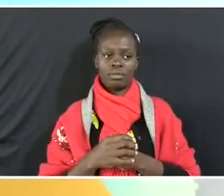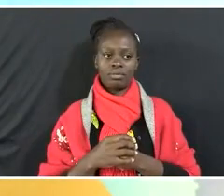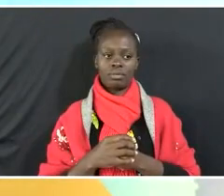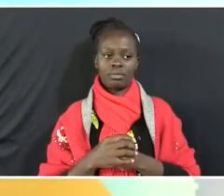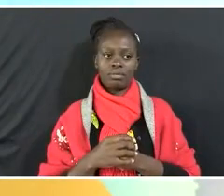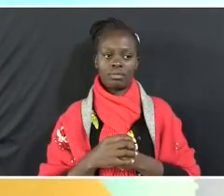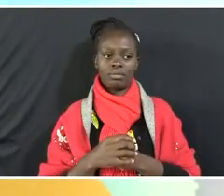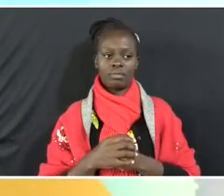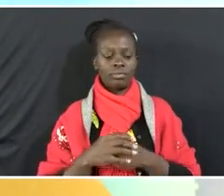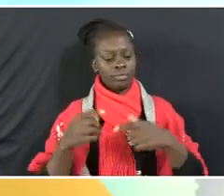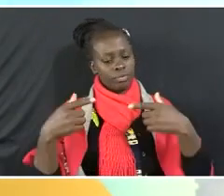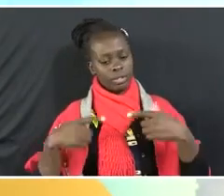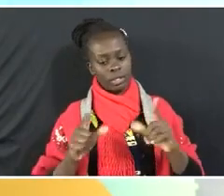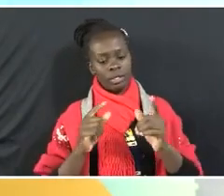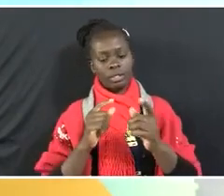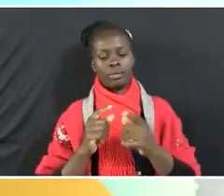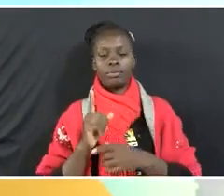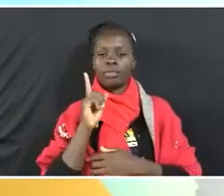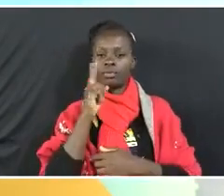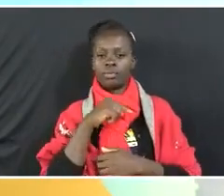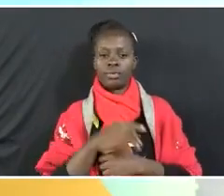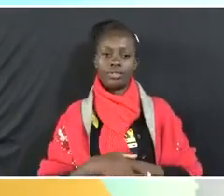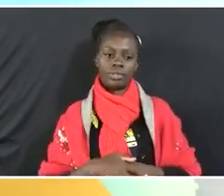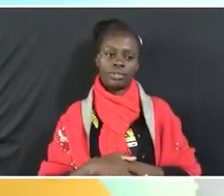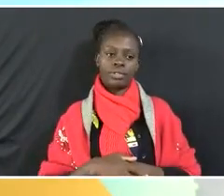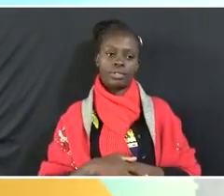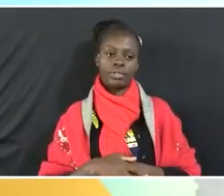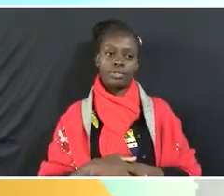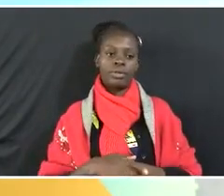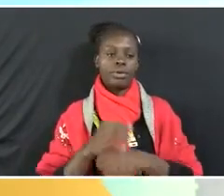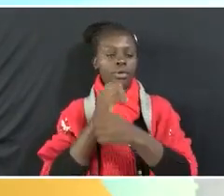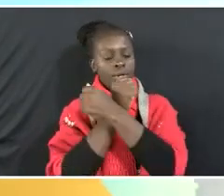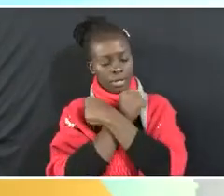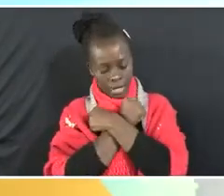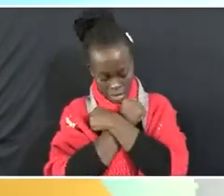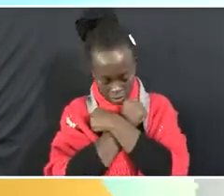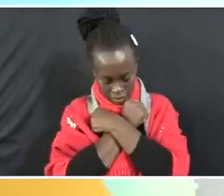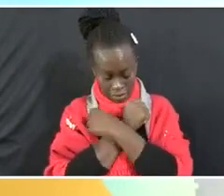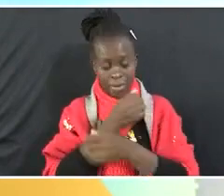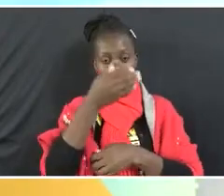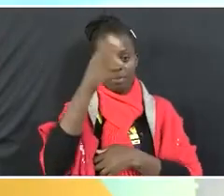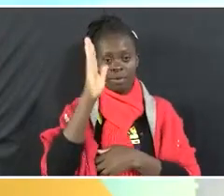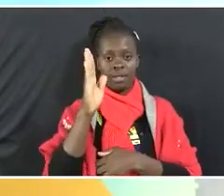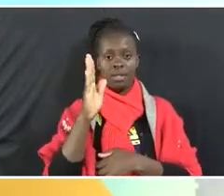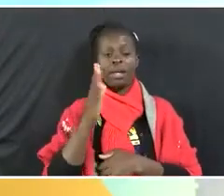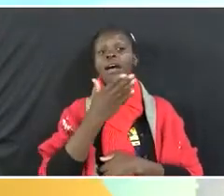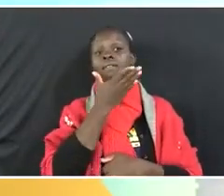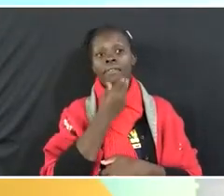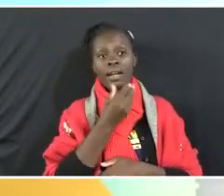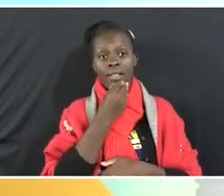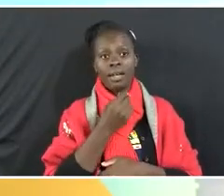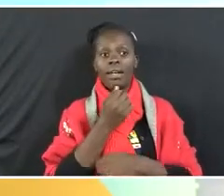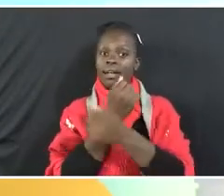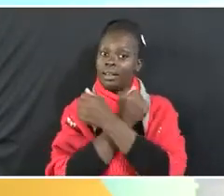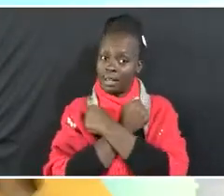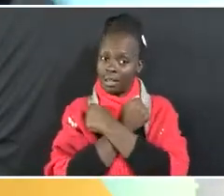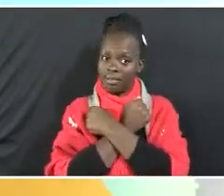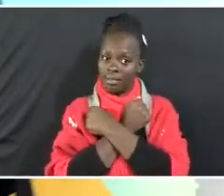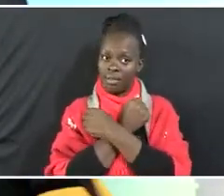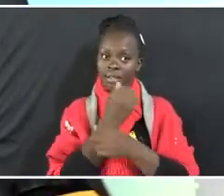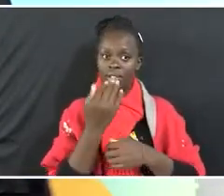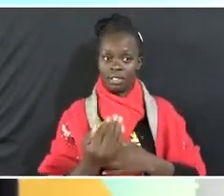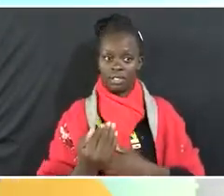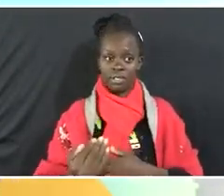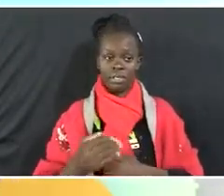Let me finish with the love of a father. As I said, fathers, let's love our children. Let me show you the love of a father.